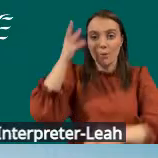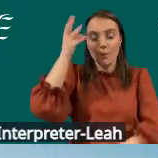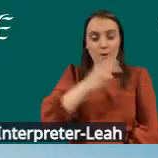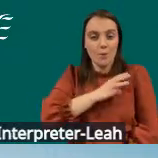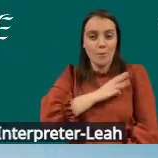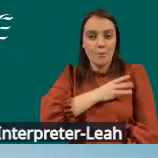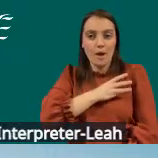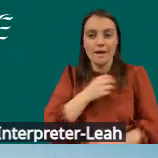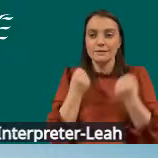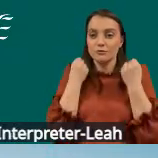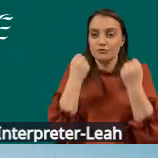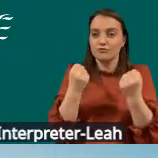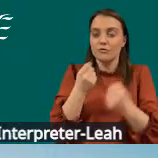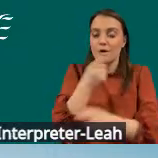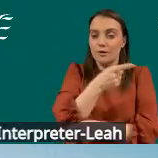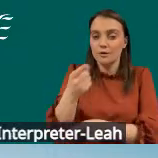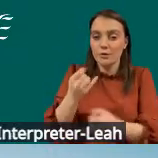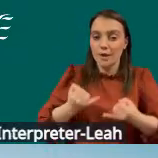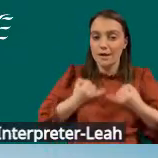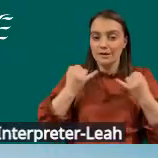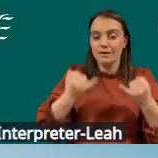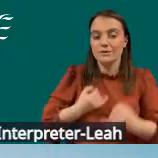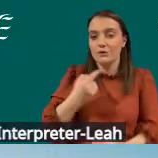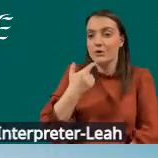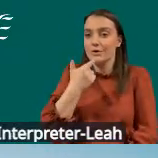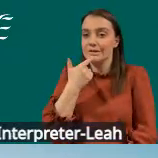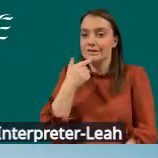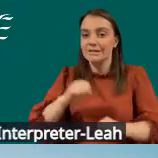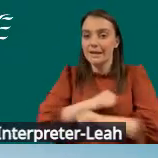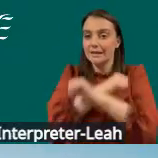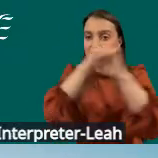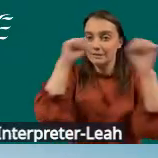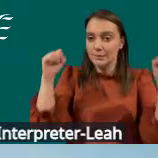you and enjoy your second spring.